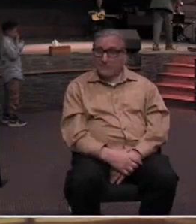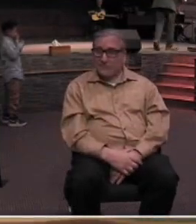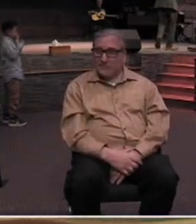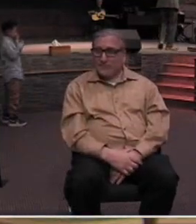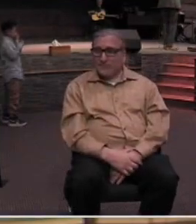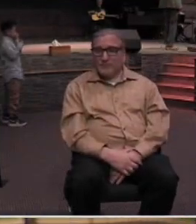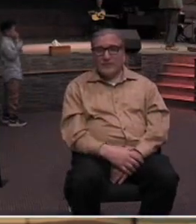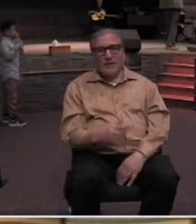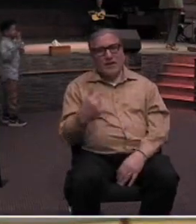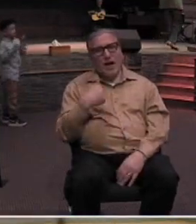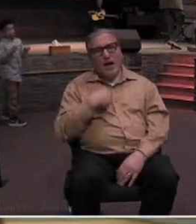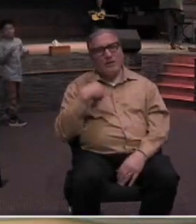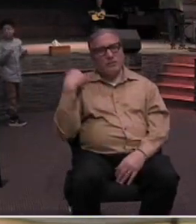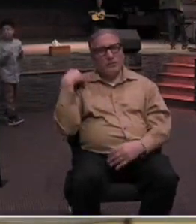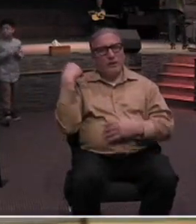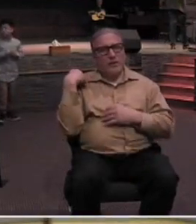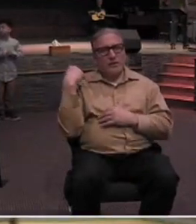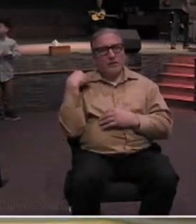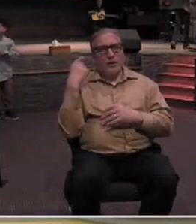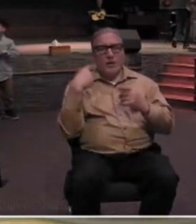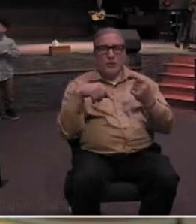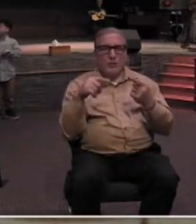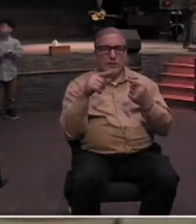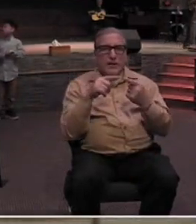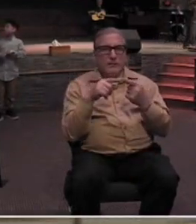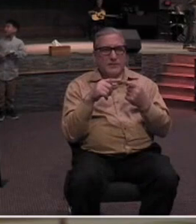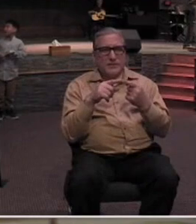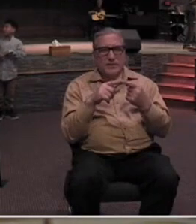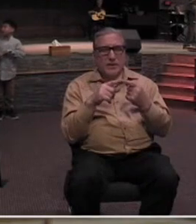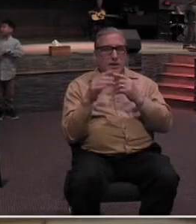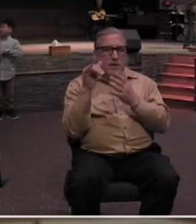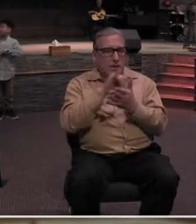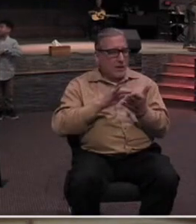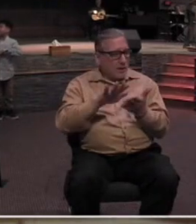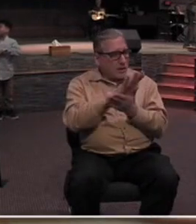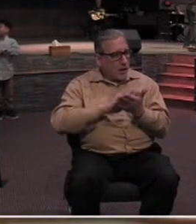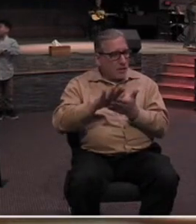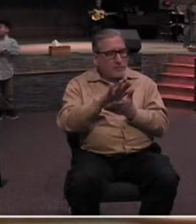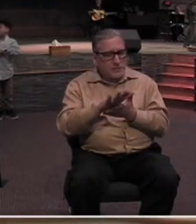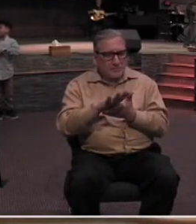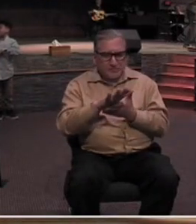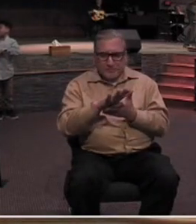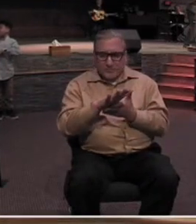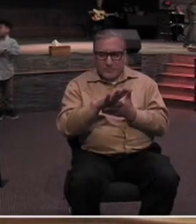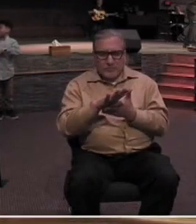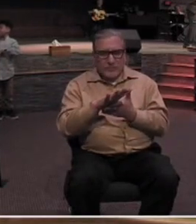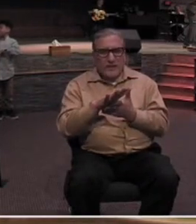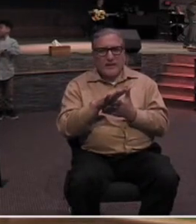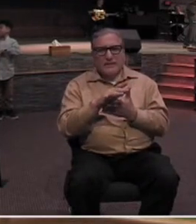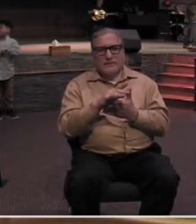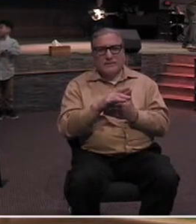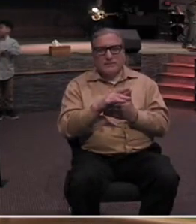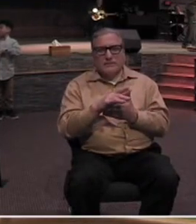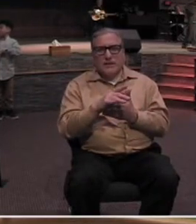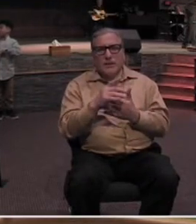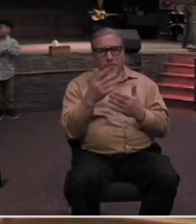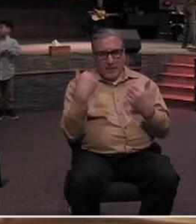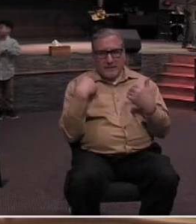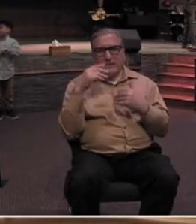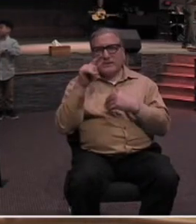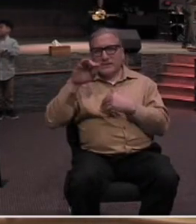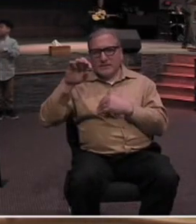I was reminded when I was in secular college before I came here to Gateway. The Lord saved my roommate. We have revival at Tennessee State